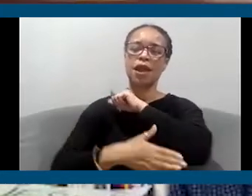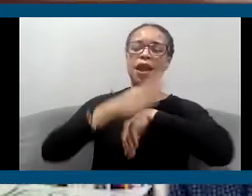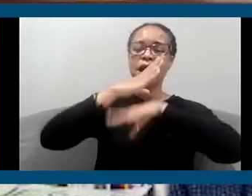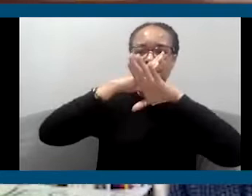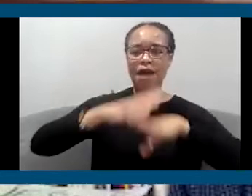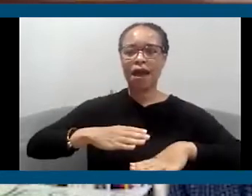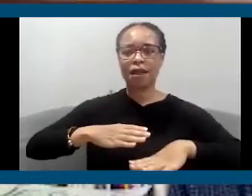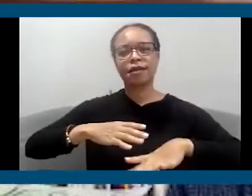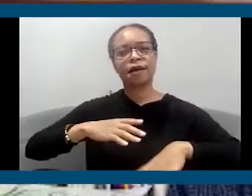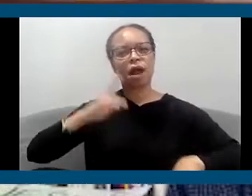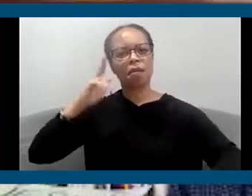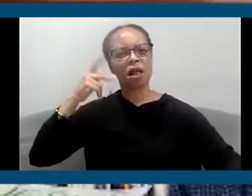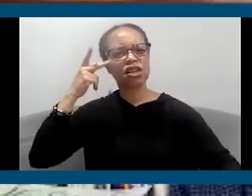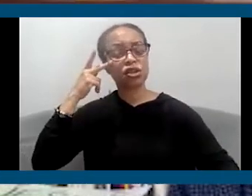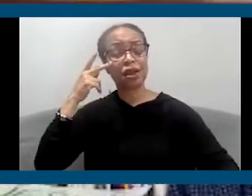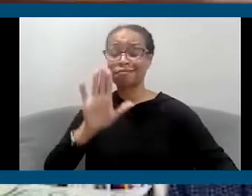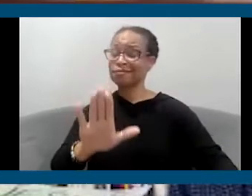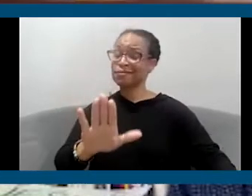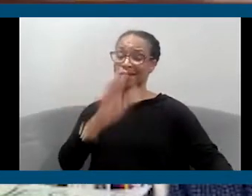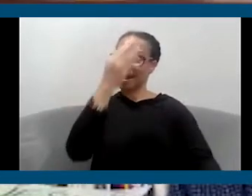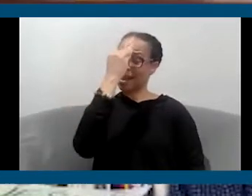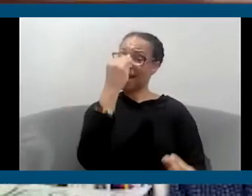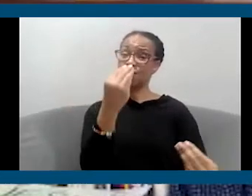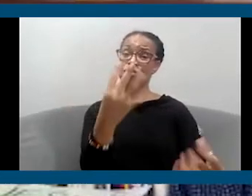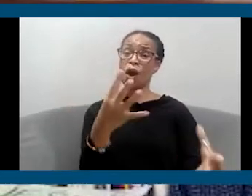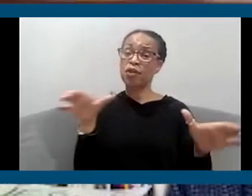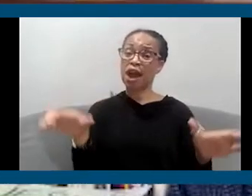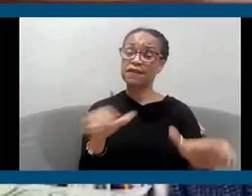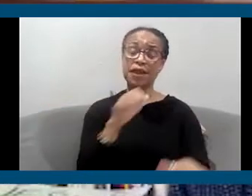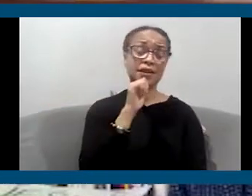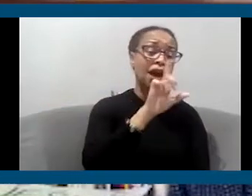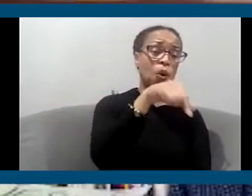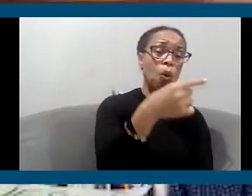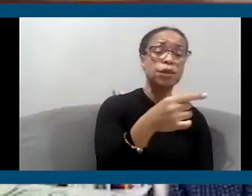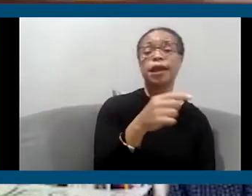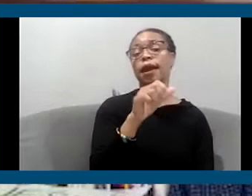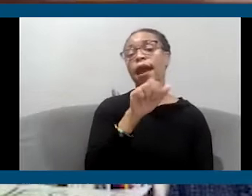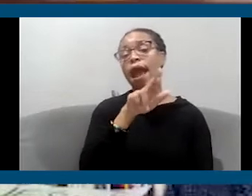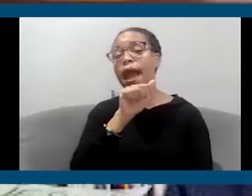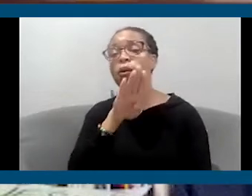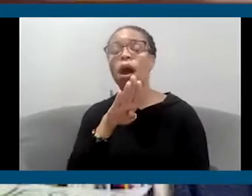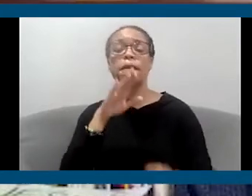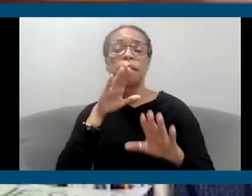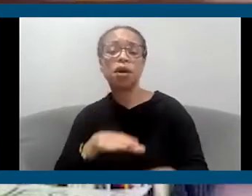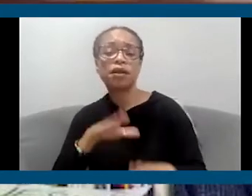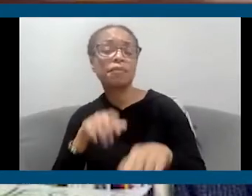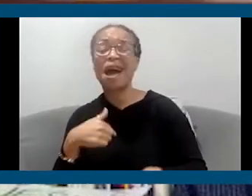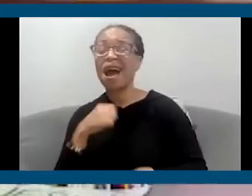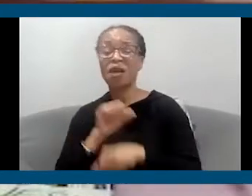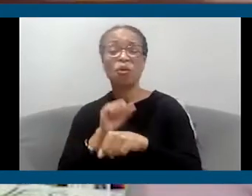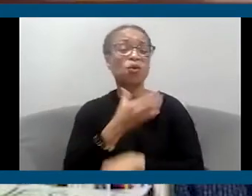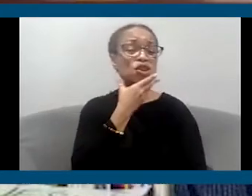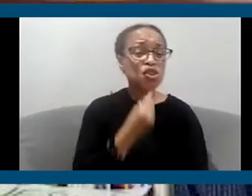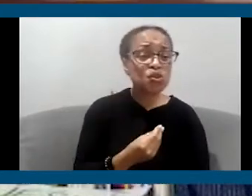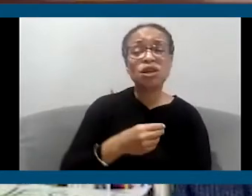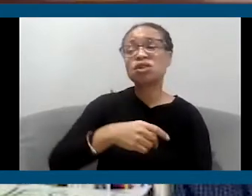politicians. I assure you, I know the activists, and not only the Muslim or Arab or South Asians. I work with Jewish activists, African-American